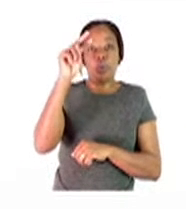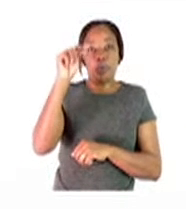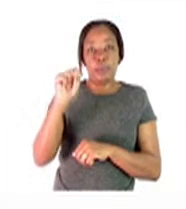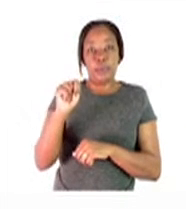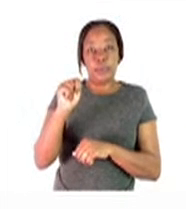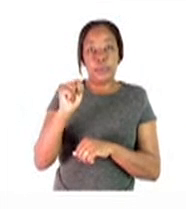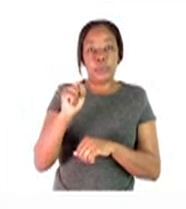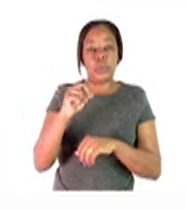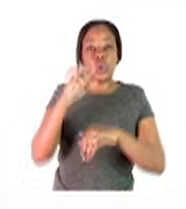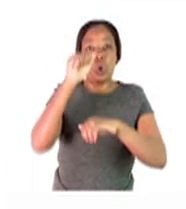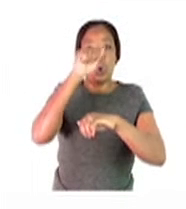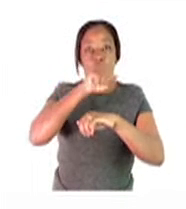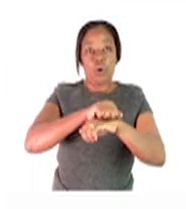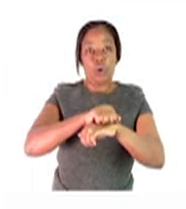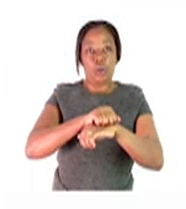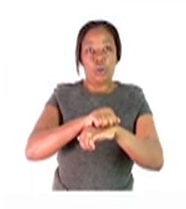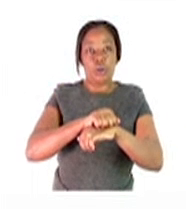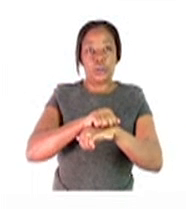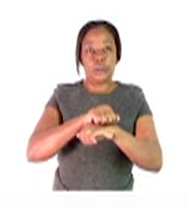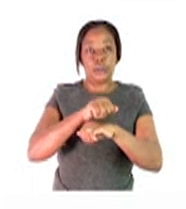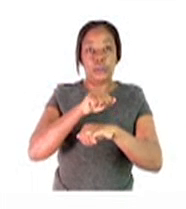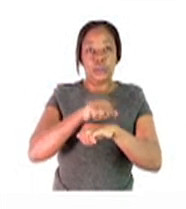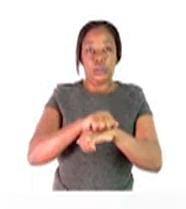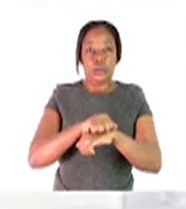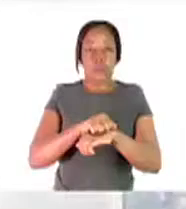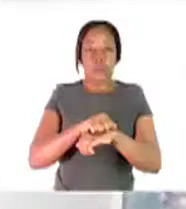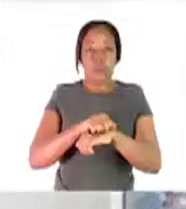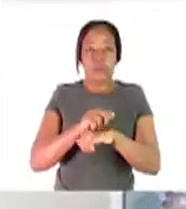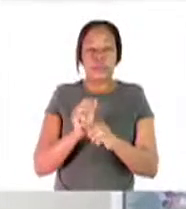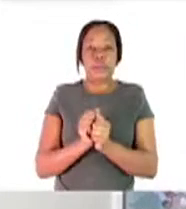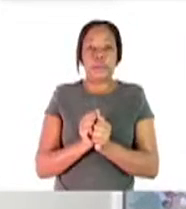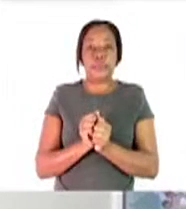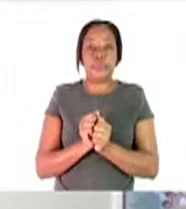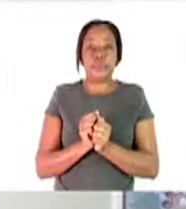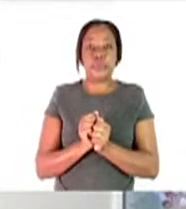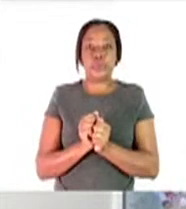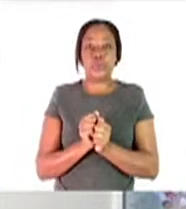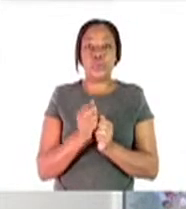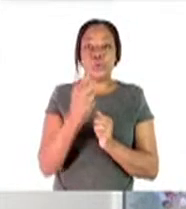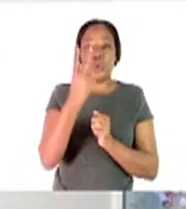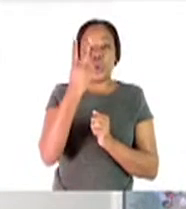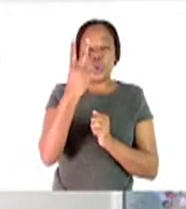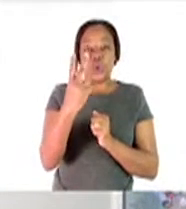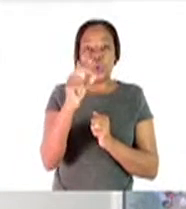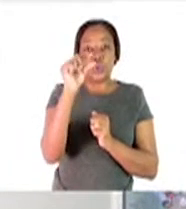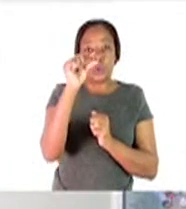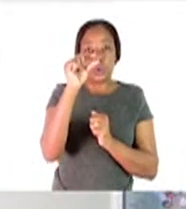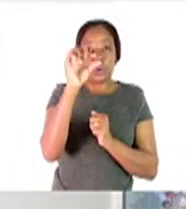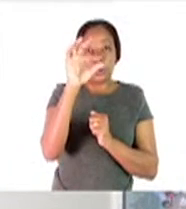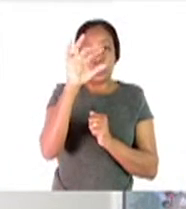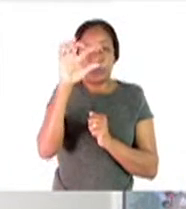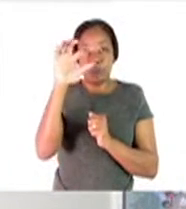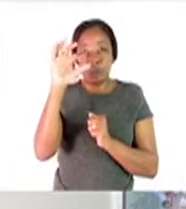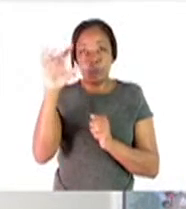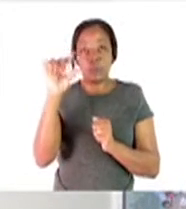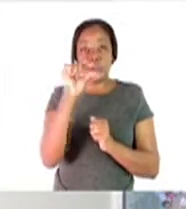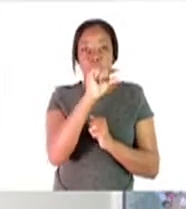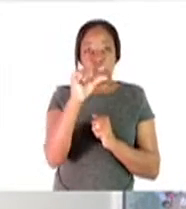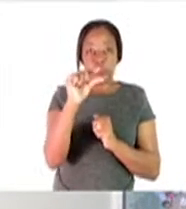Can you come with me to the chalkboard and see how we can write the 2-letter words? Let's get an example on the